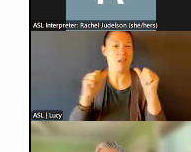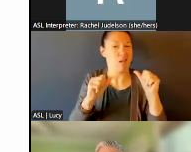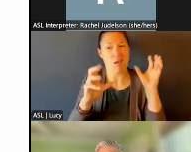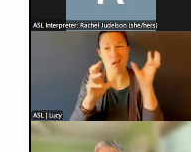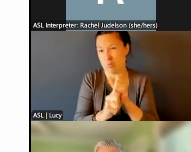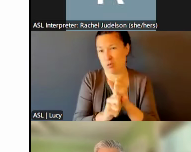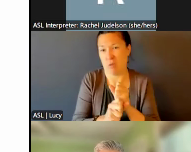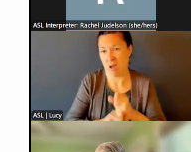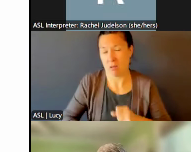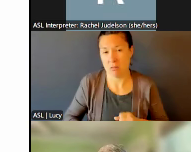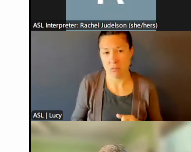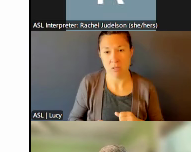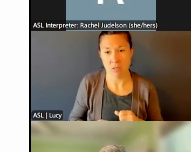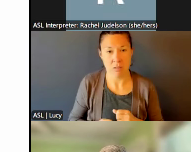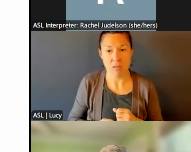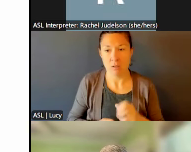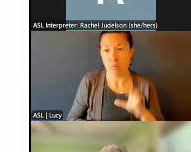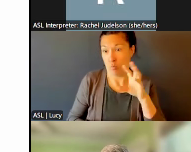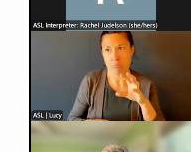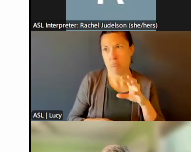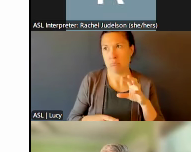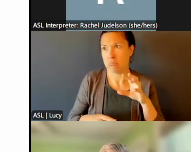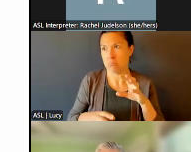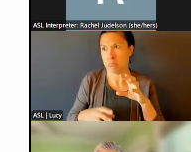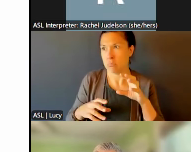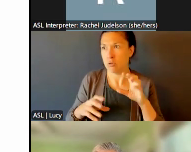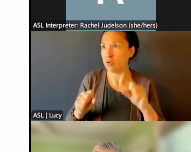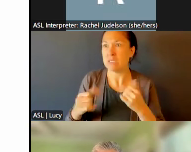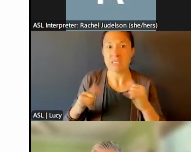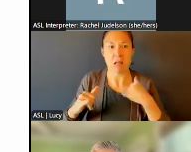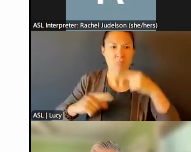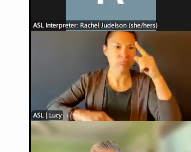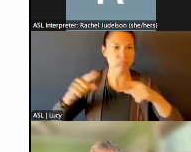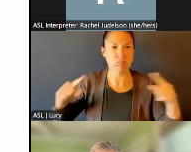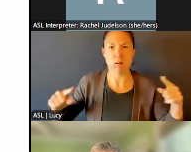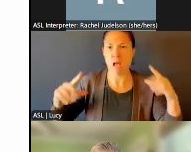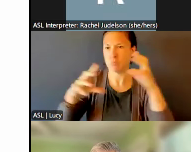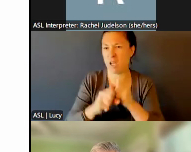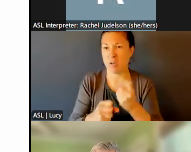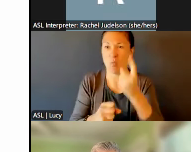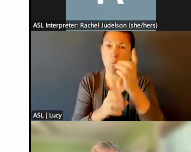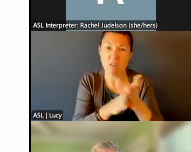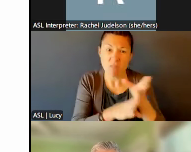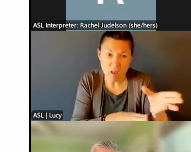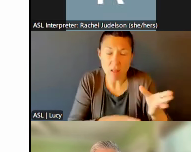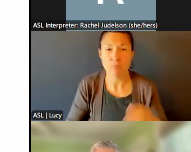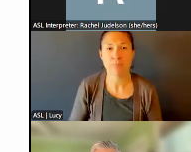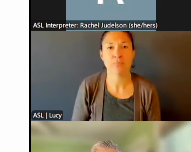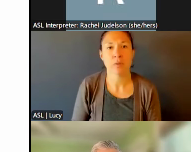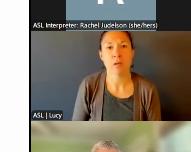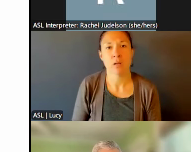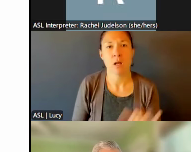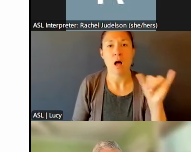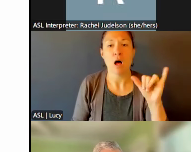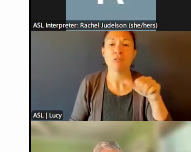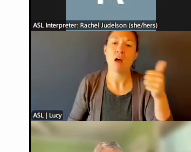that are even within a single field. And then the last thing I'll add about the significance piece is